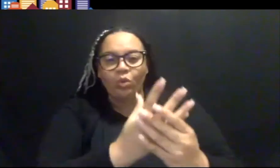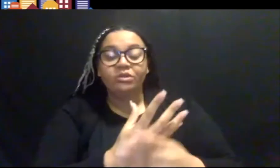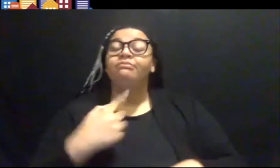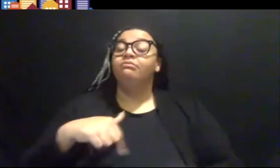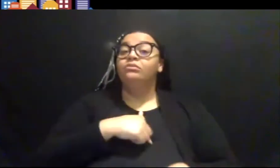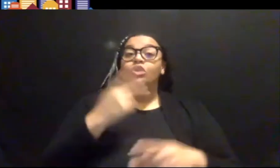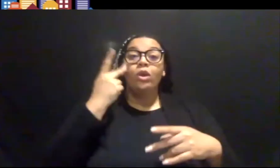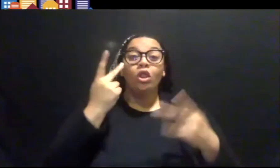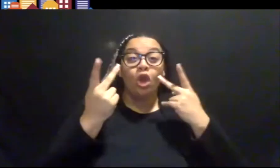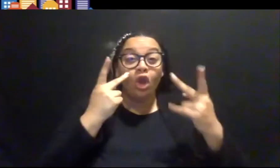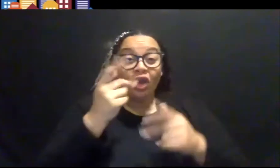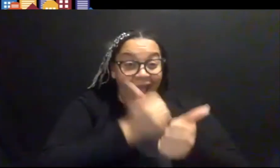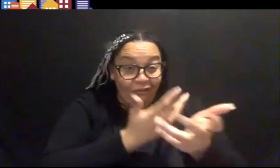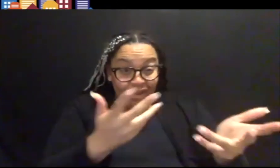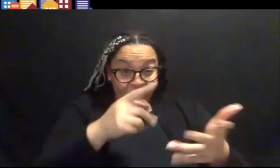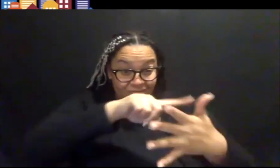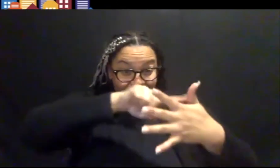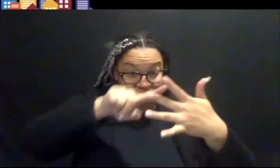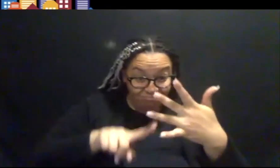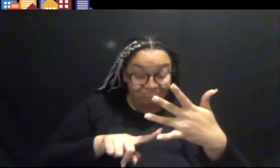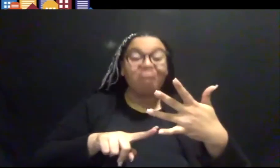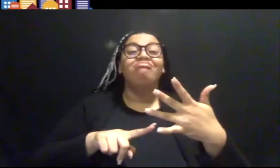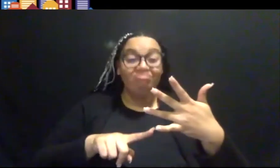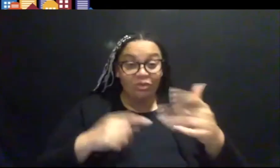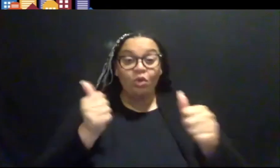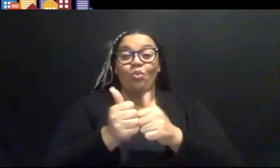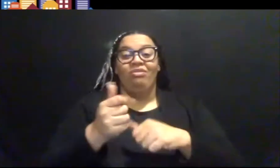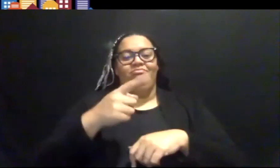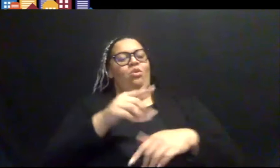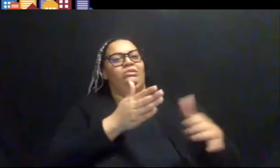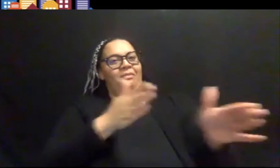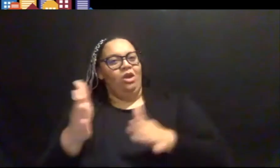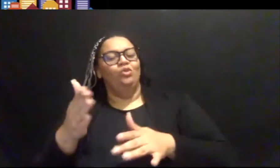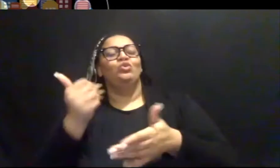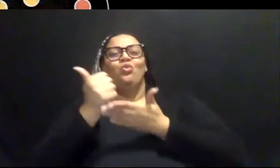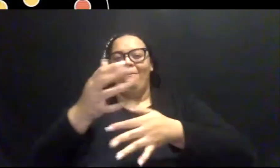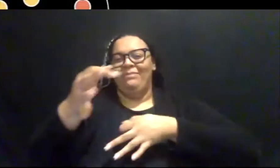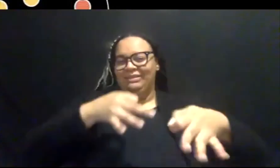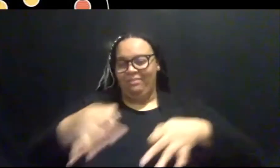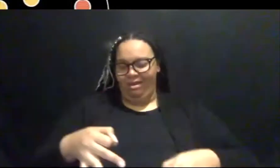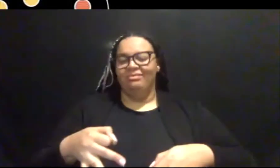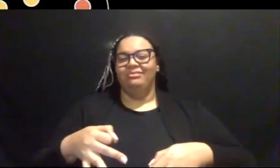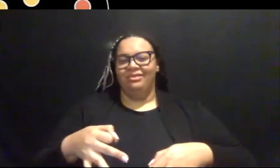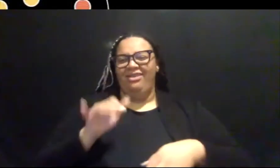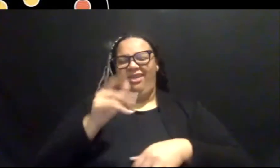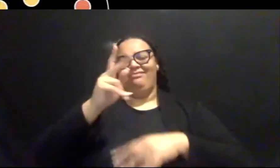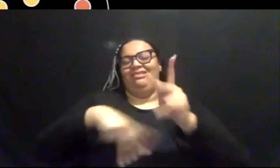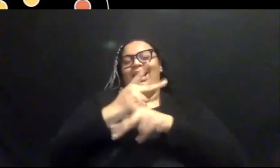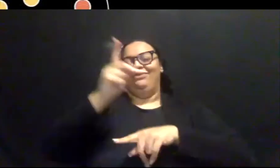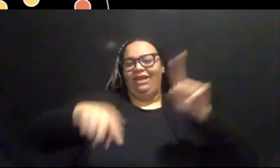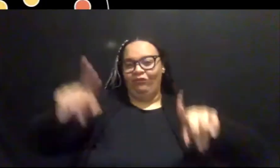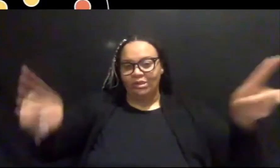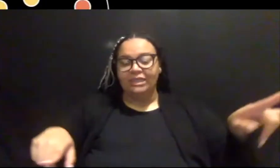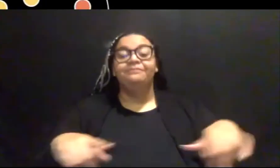the interrelationships among these different patterns to help explain the genetic diversity. And